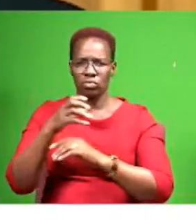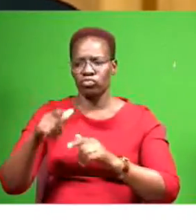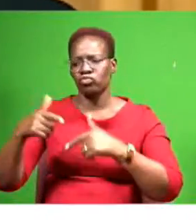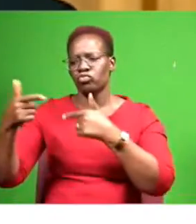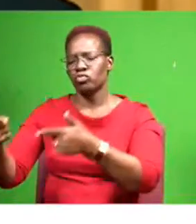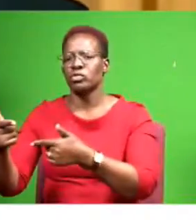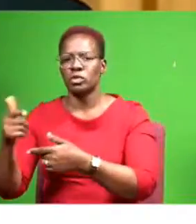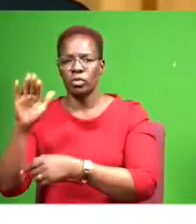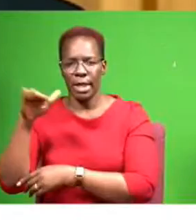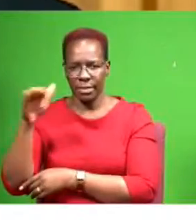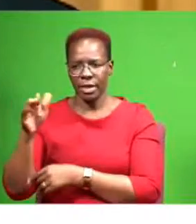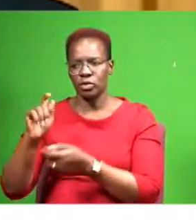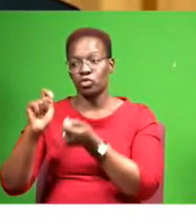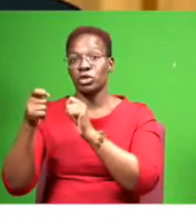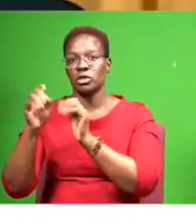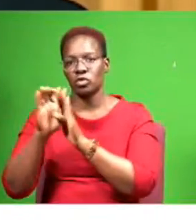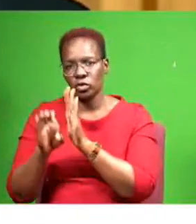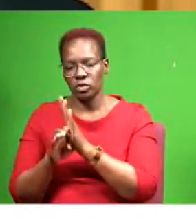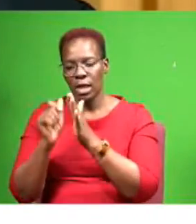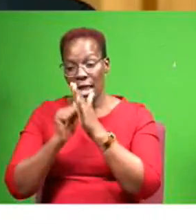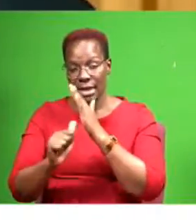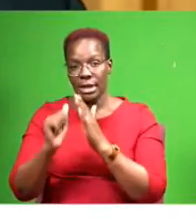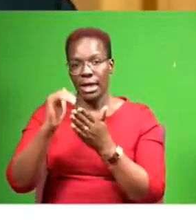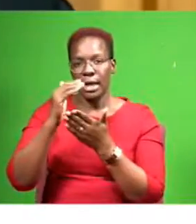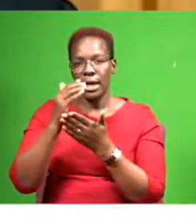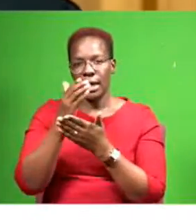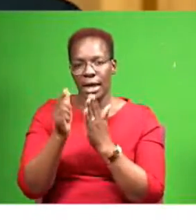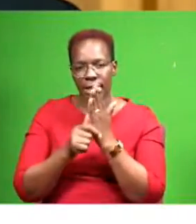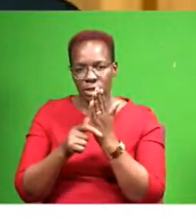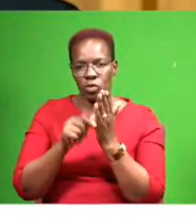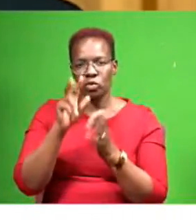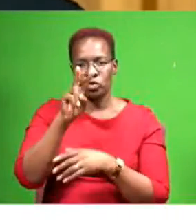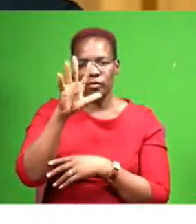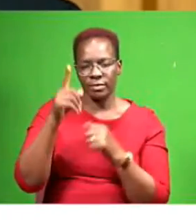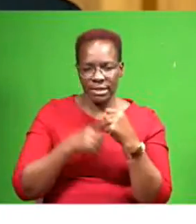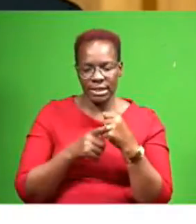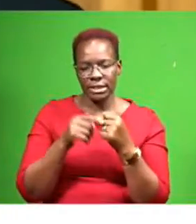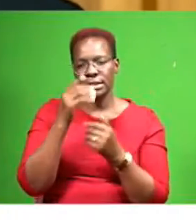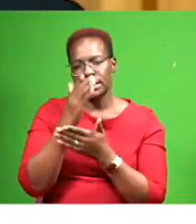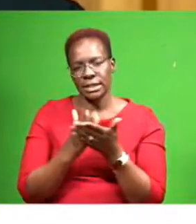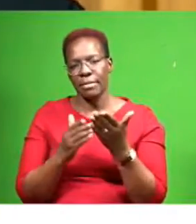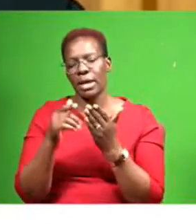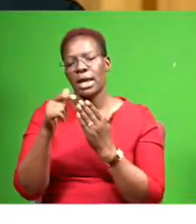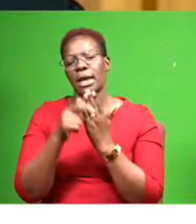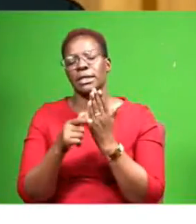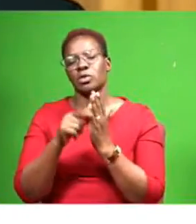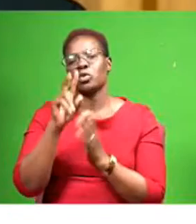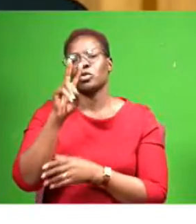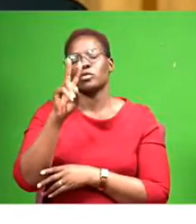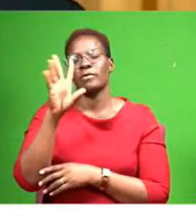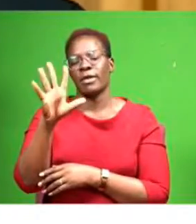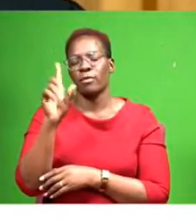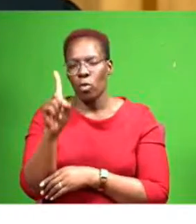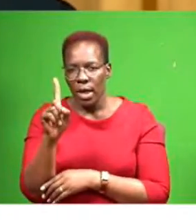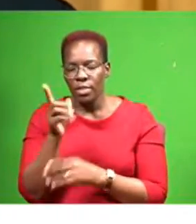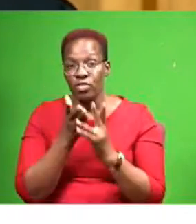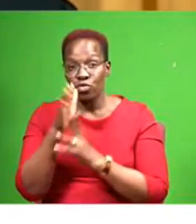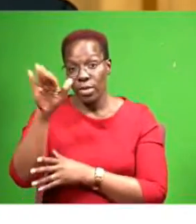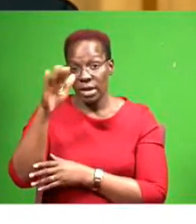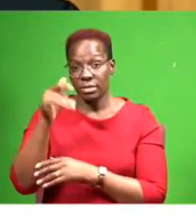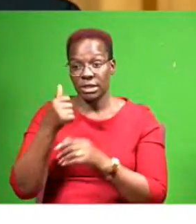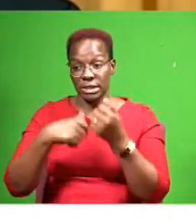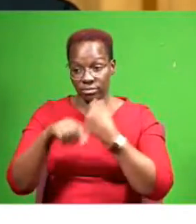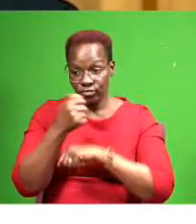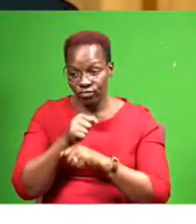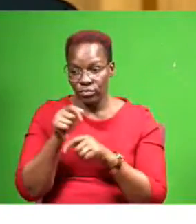amend the Constitution under Article 256, Subarticle 1 to 5, through a parliamentary initiative